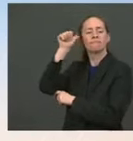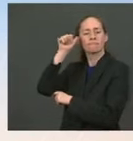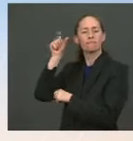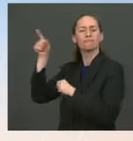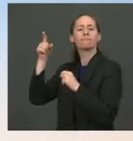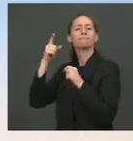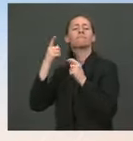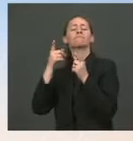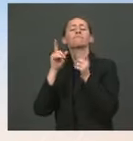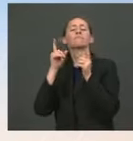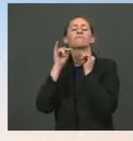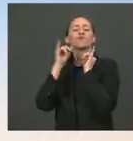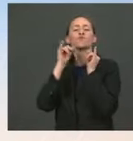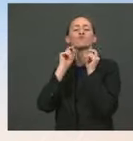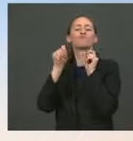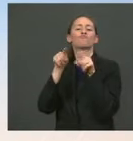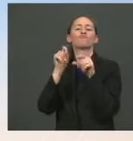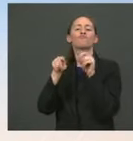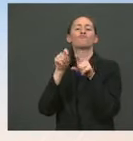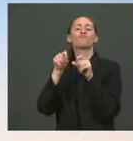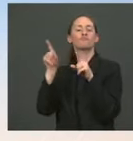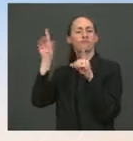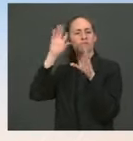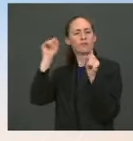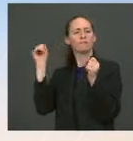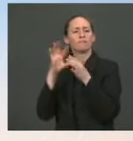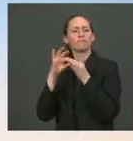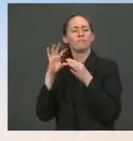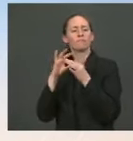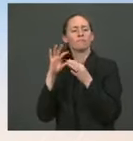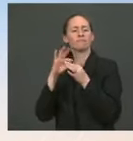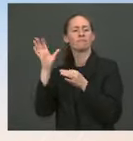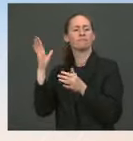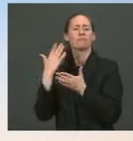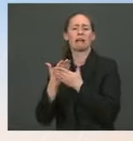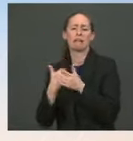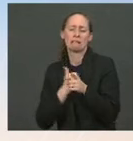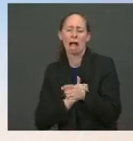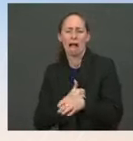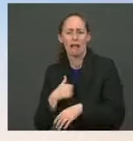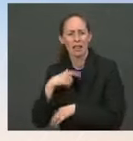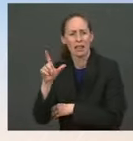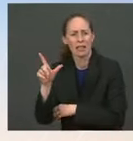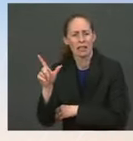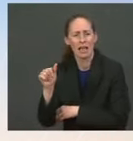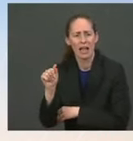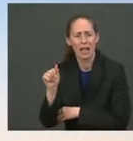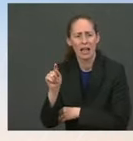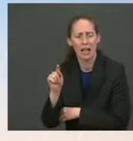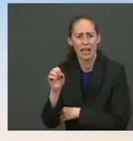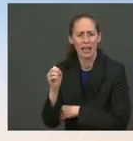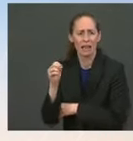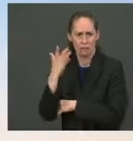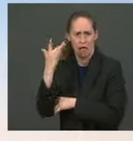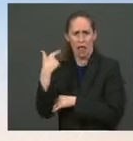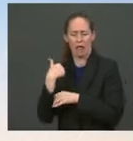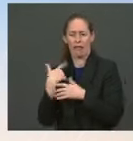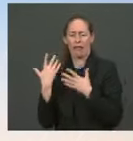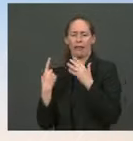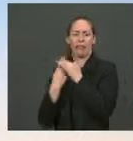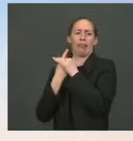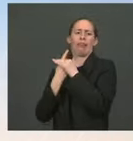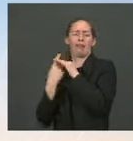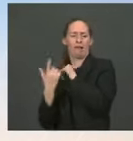president apologized for being late. Mm-hmm. He said it was due to little foreign policy issues. What was he referring to? So as you can